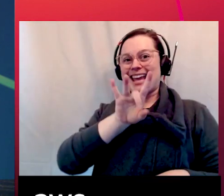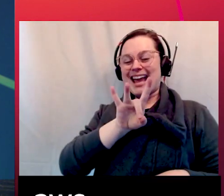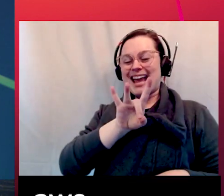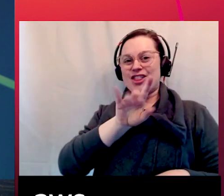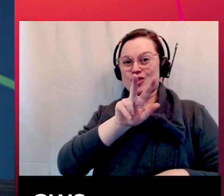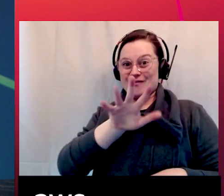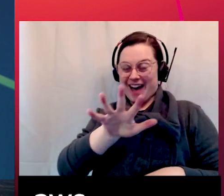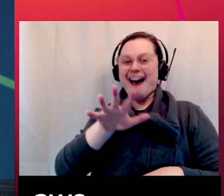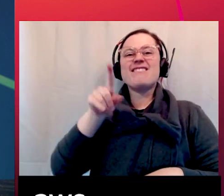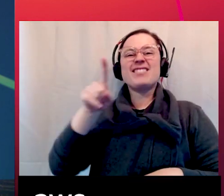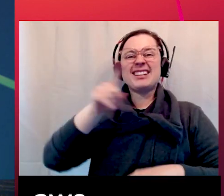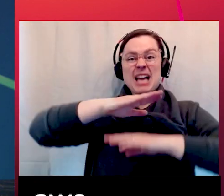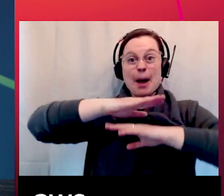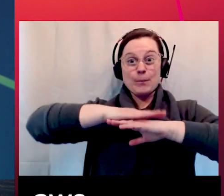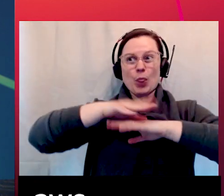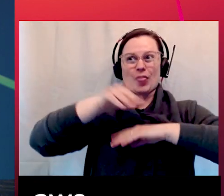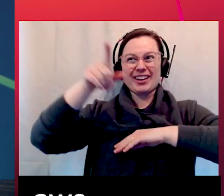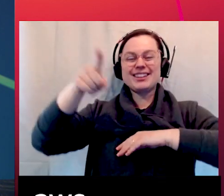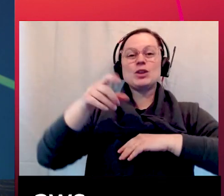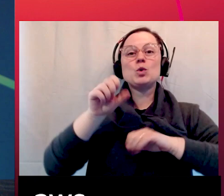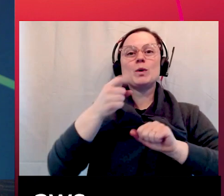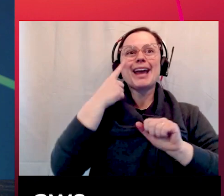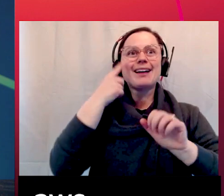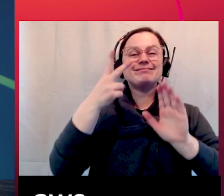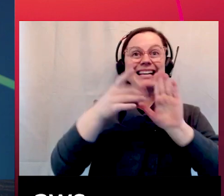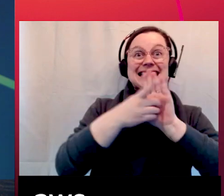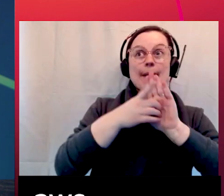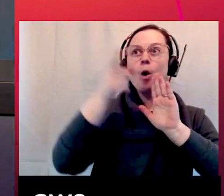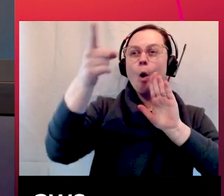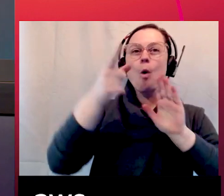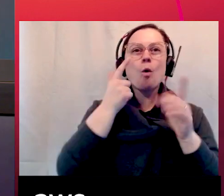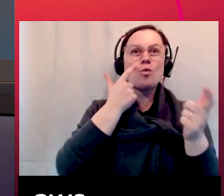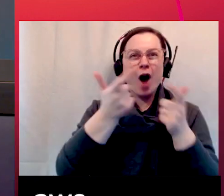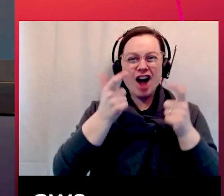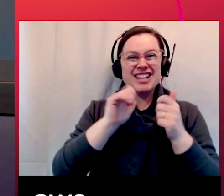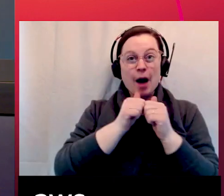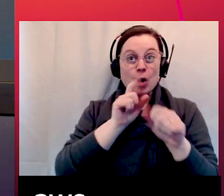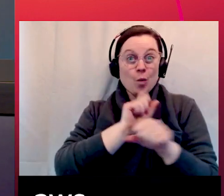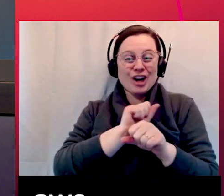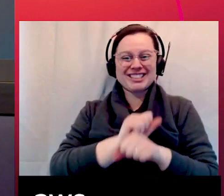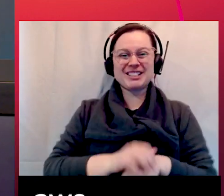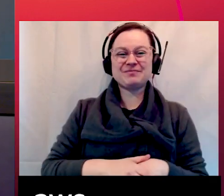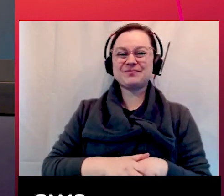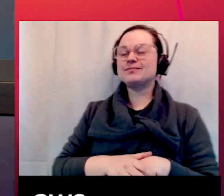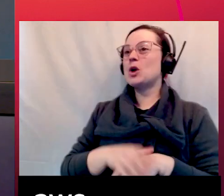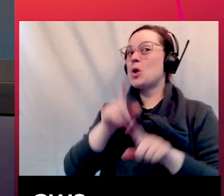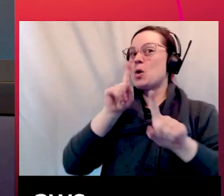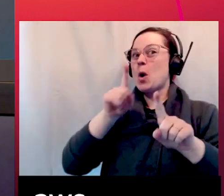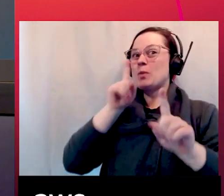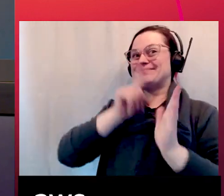of Aerospike Cloud Database as a Service launching now. So go check out Aerospike and stay